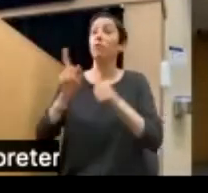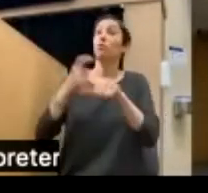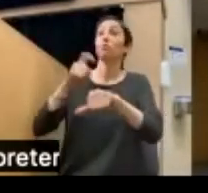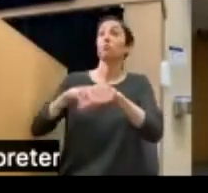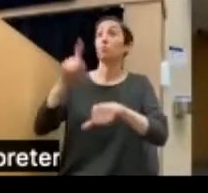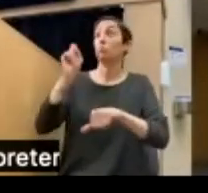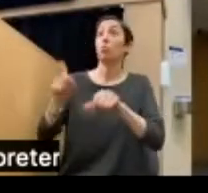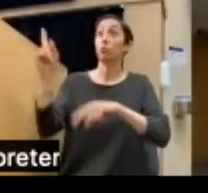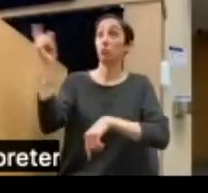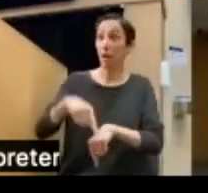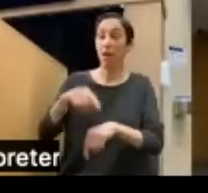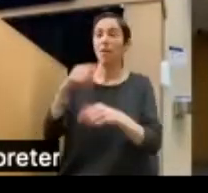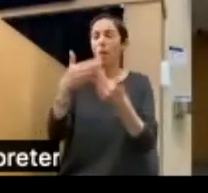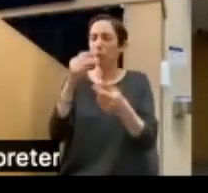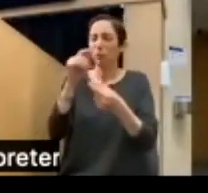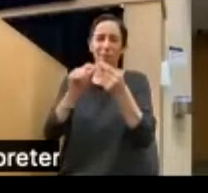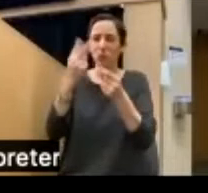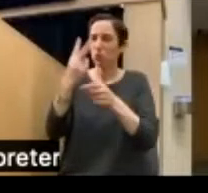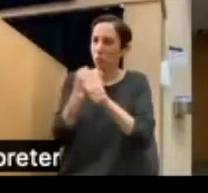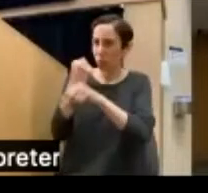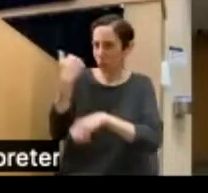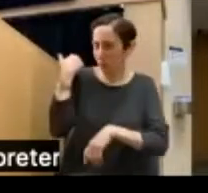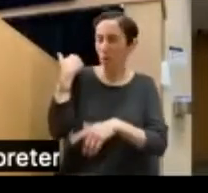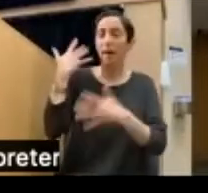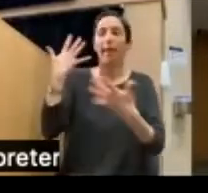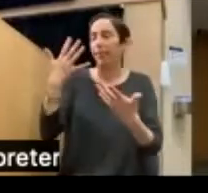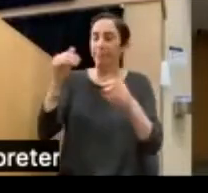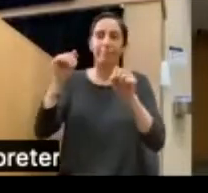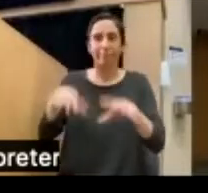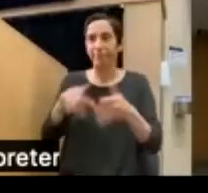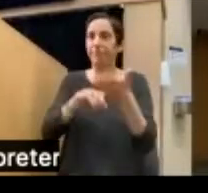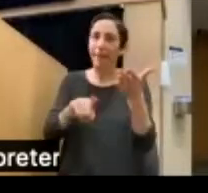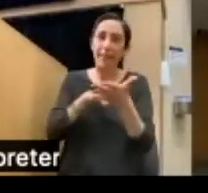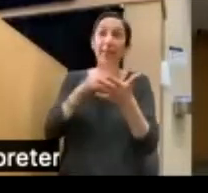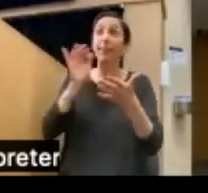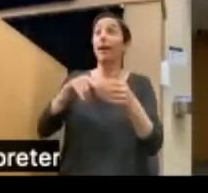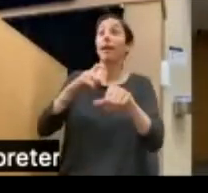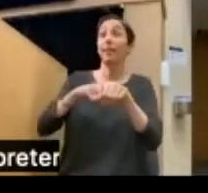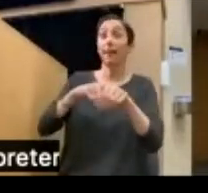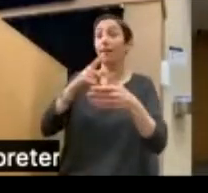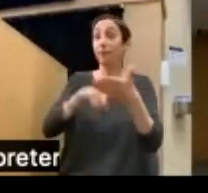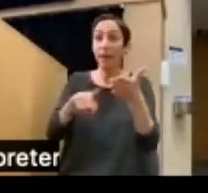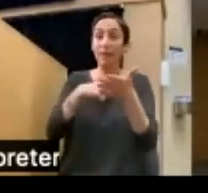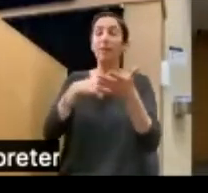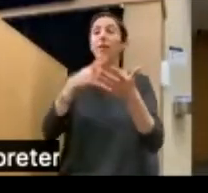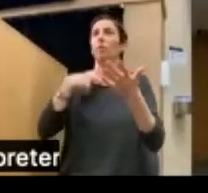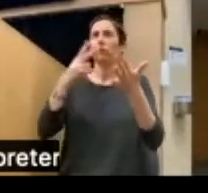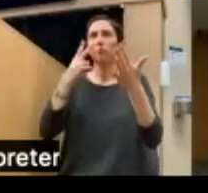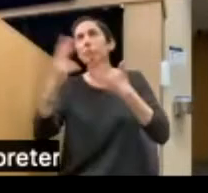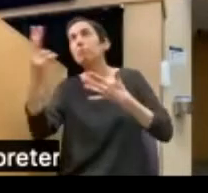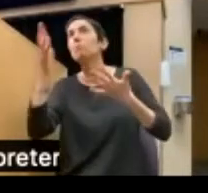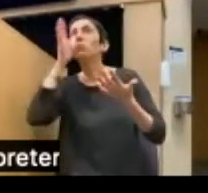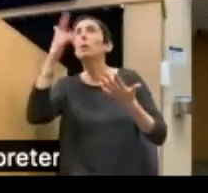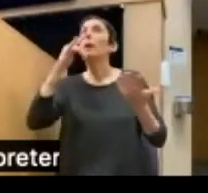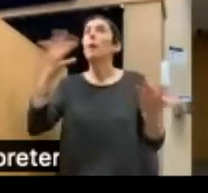was planned. And we had no idea what the future held for us when we first planned this.